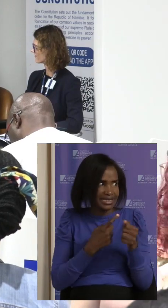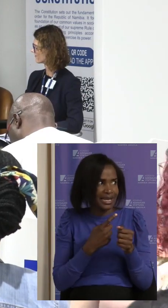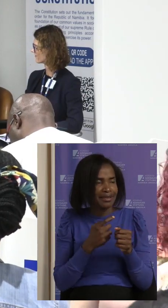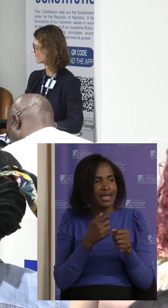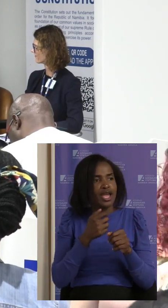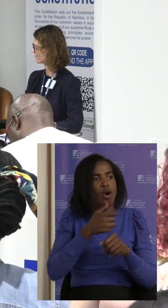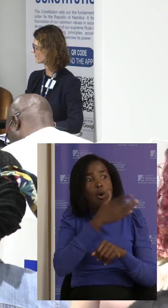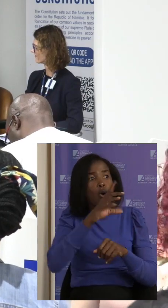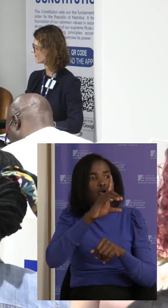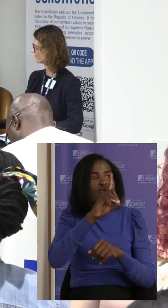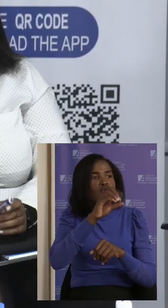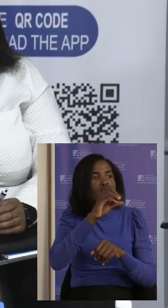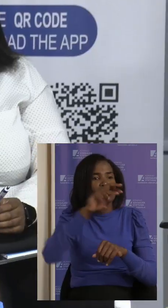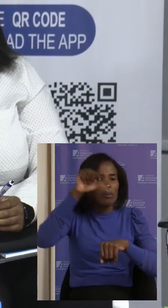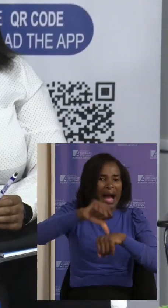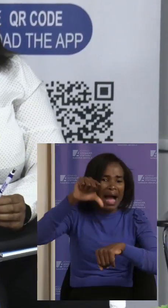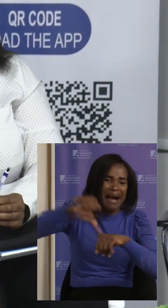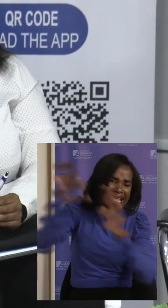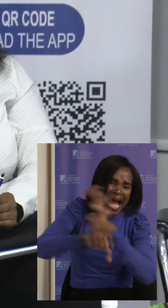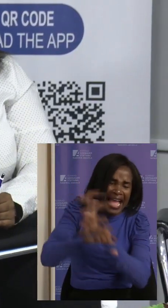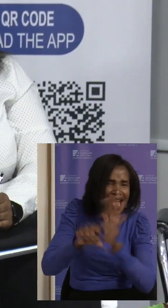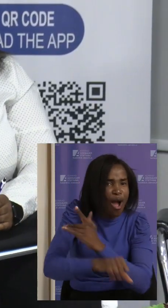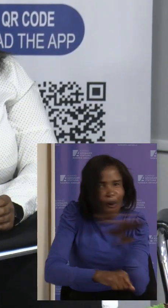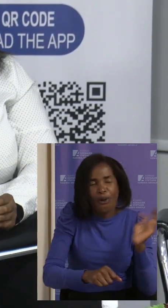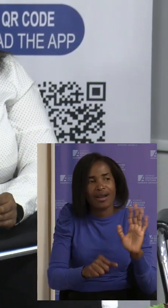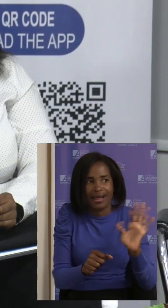I agree. Yes, we have,